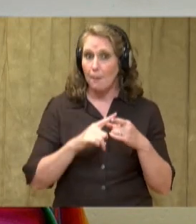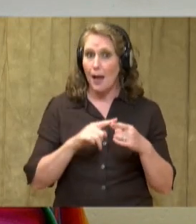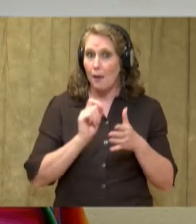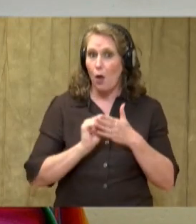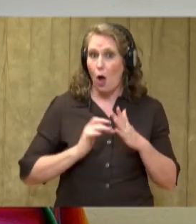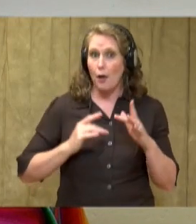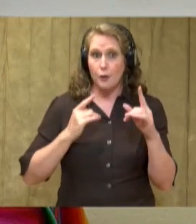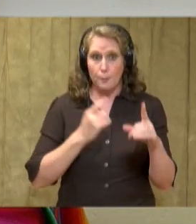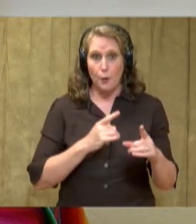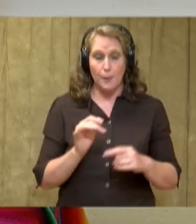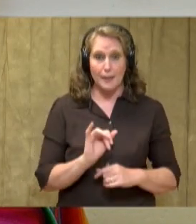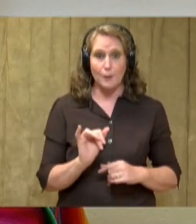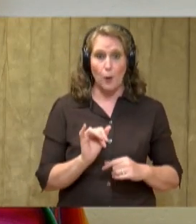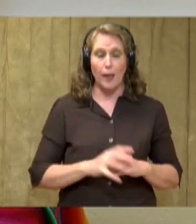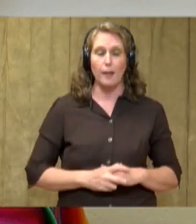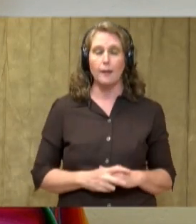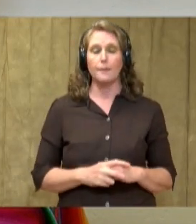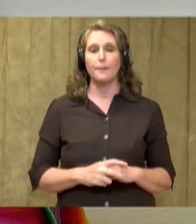author's purpose as well.